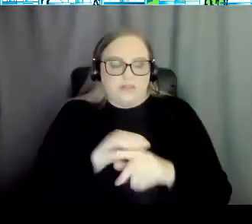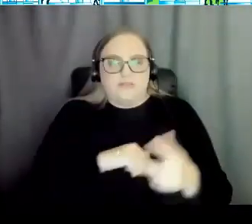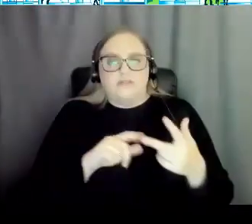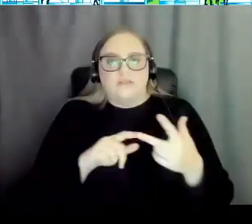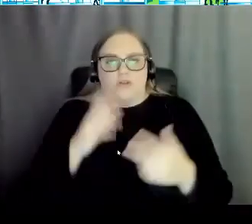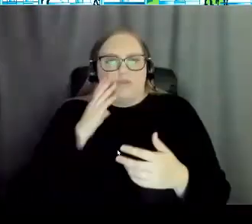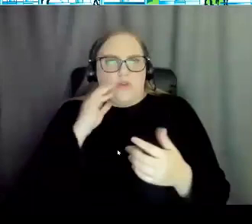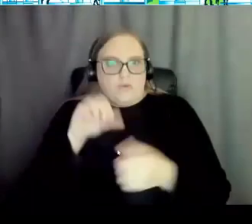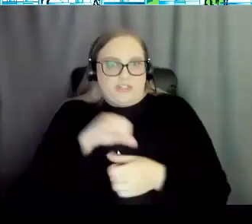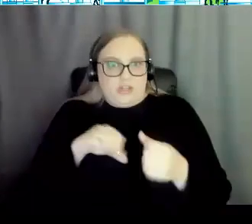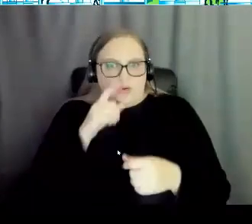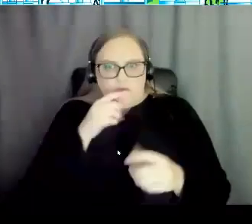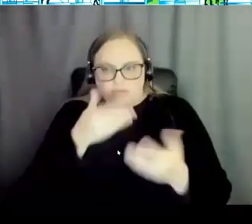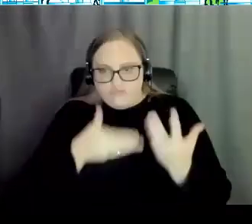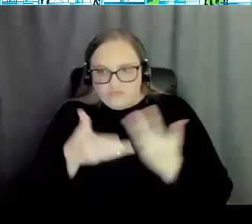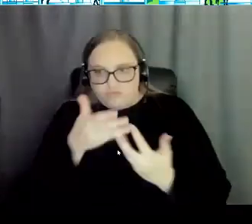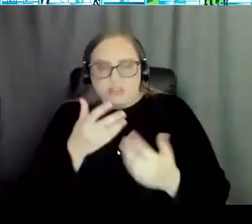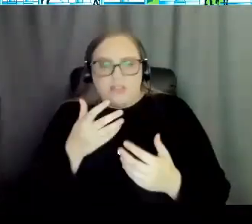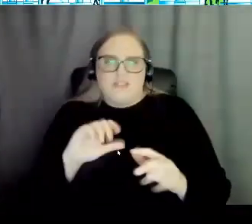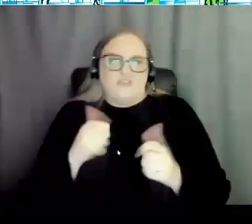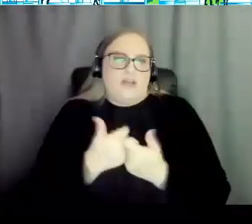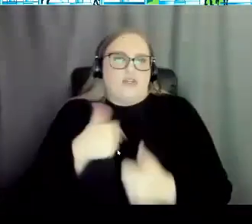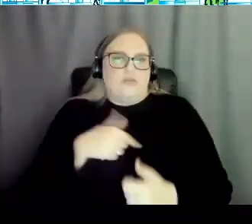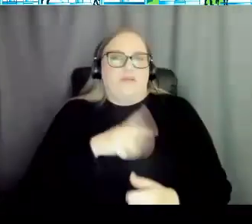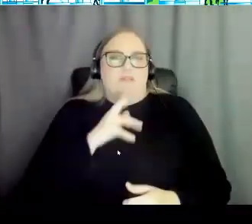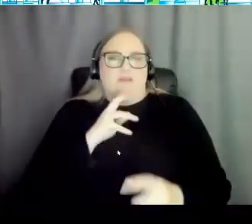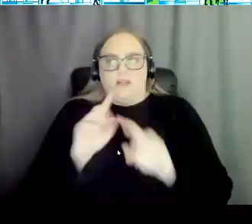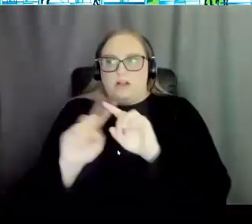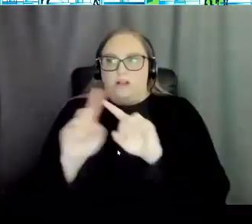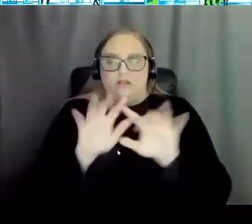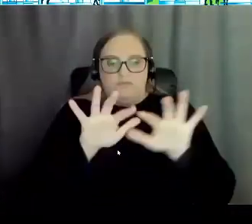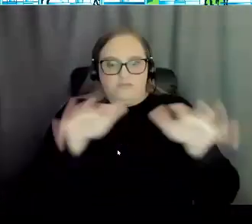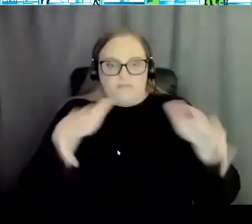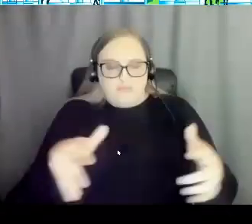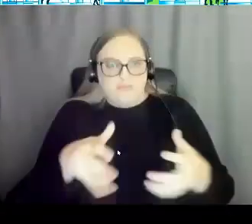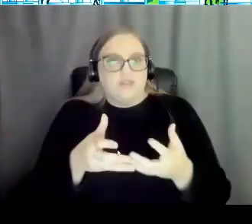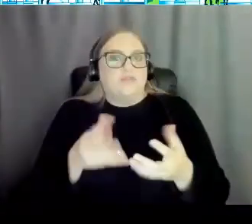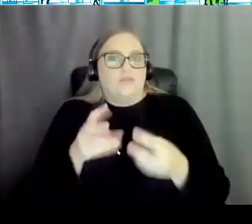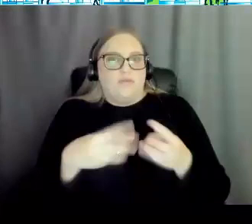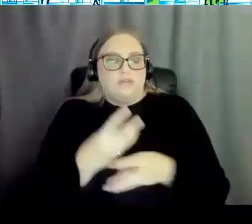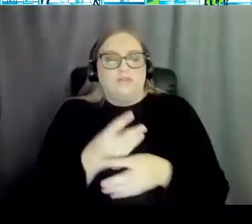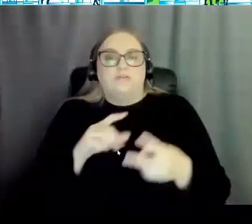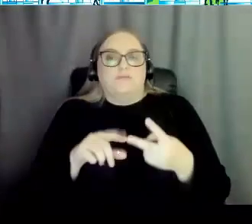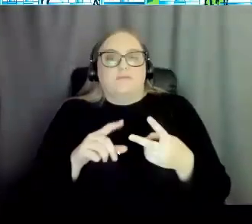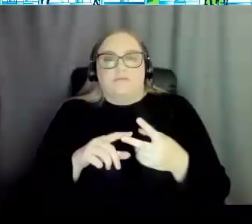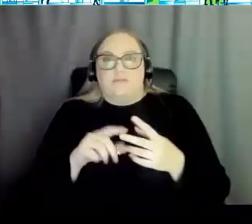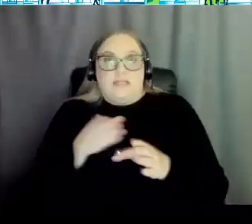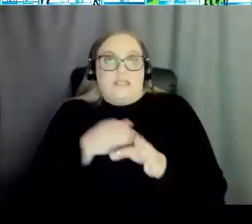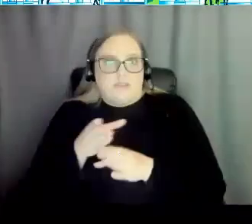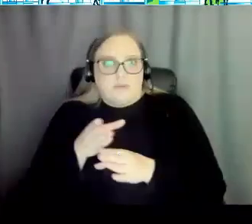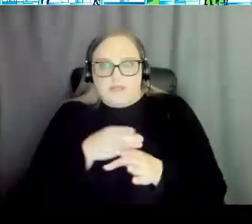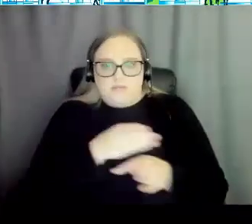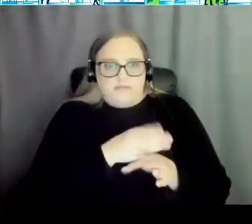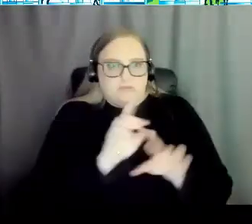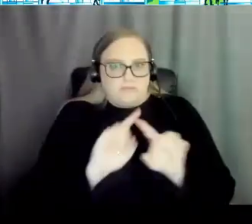can be challenging at times. We're speaking across sectors. We're speaking across disciplines. We're speaking across all sorts of divides and